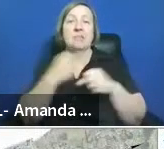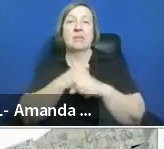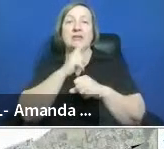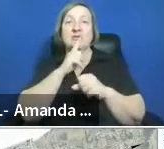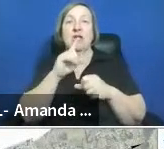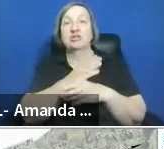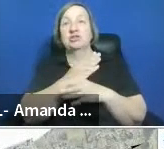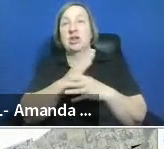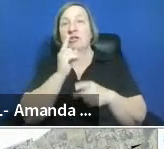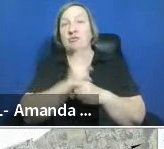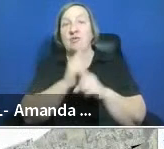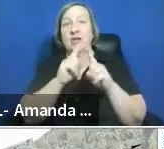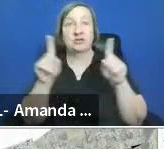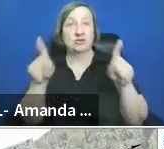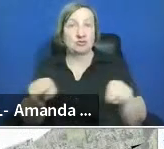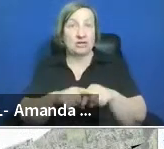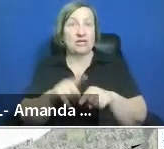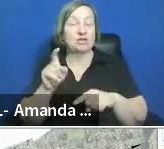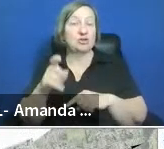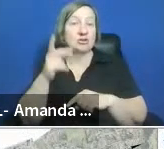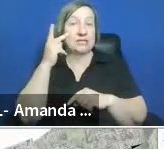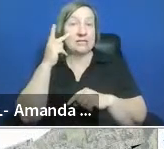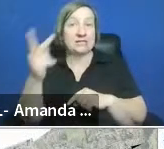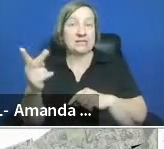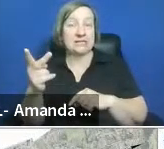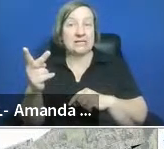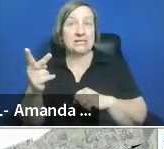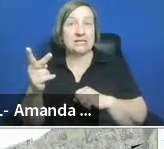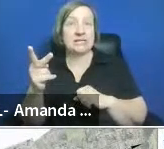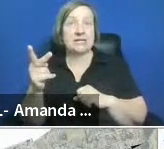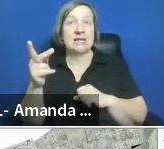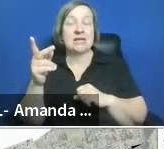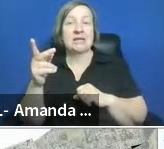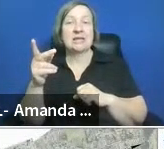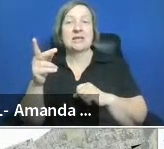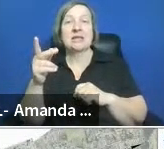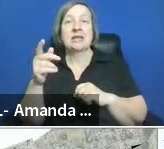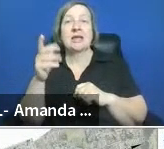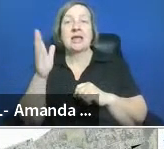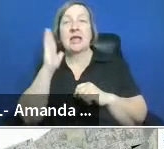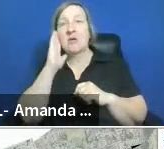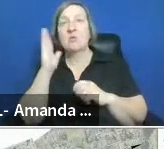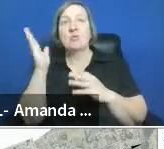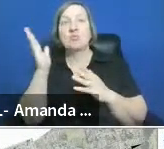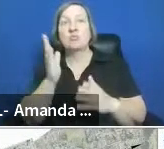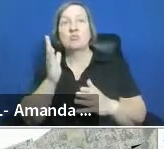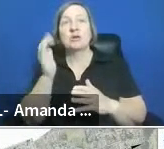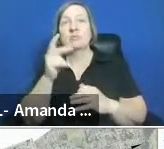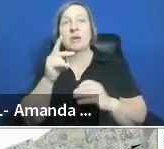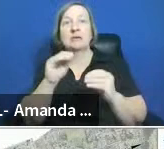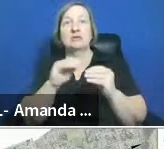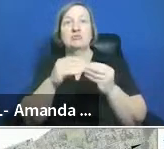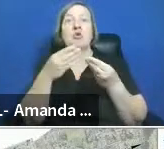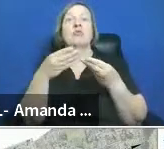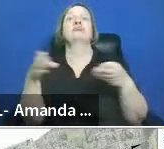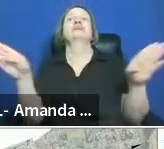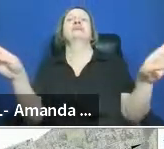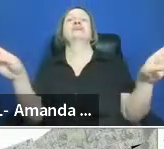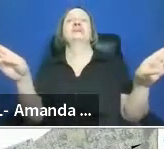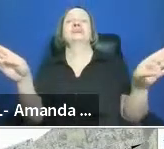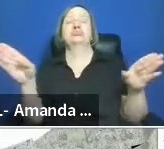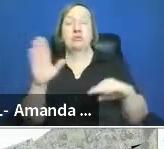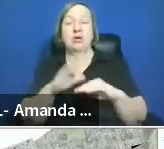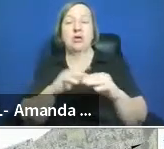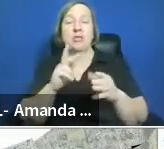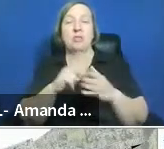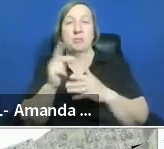right screen. I should see I'm going to bring the folks in the group back up to a little bit higher level in the program. Do you see